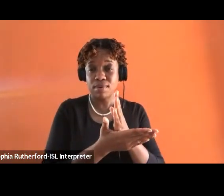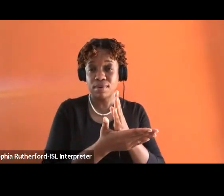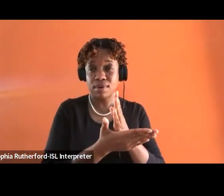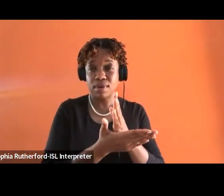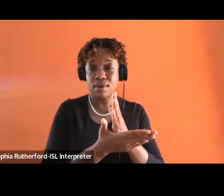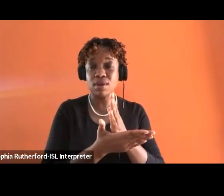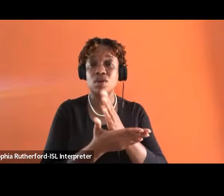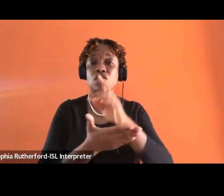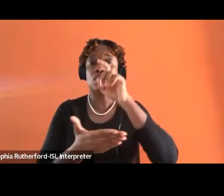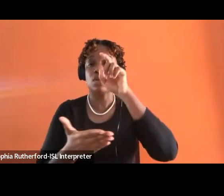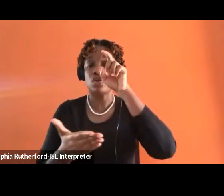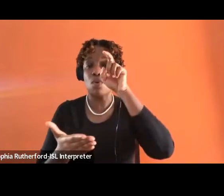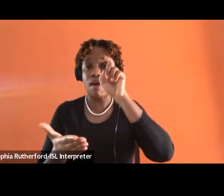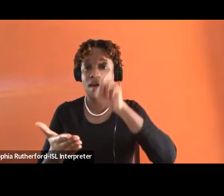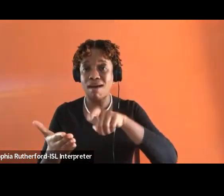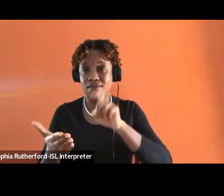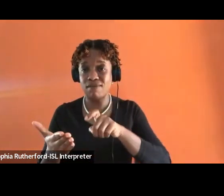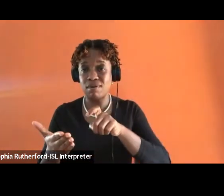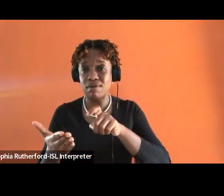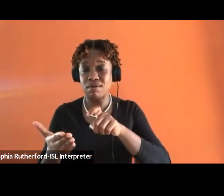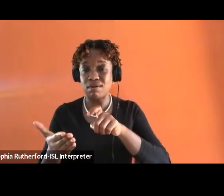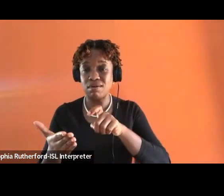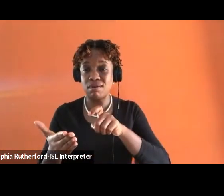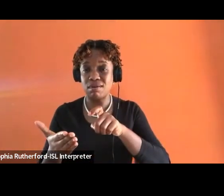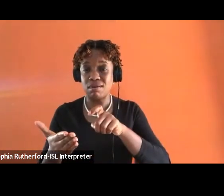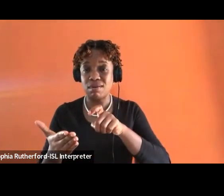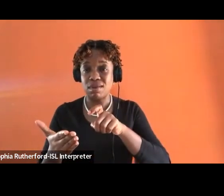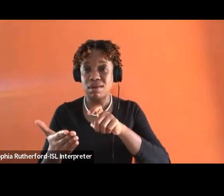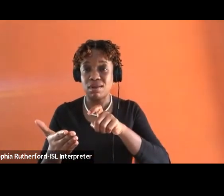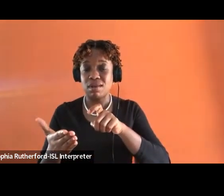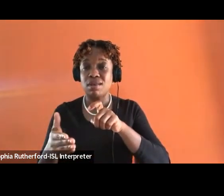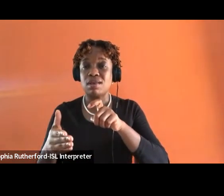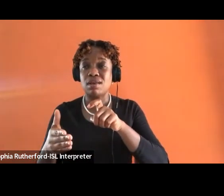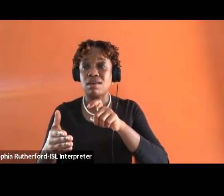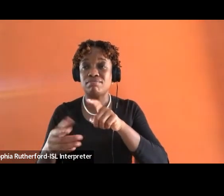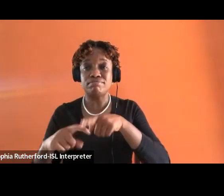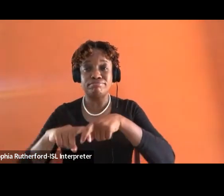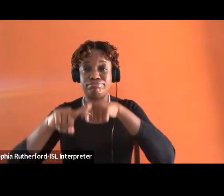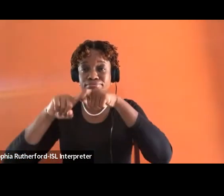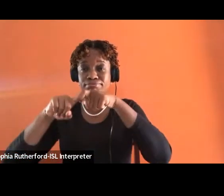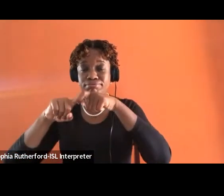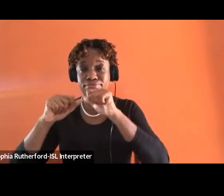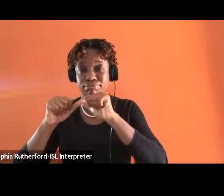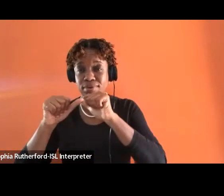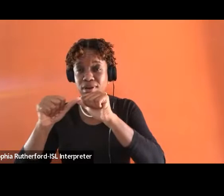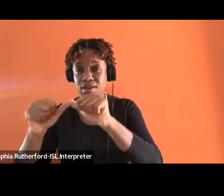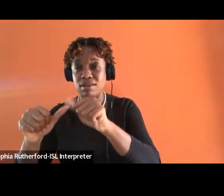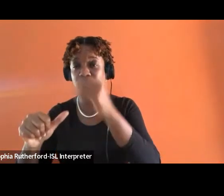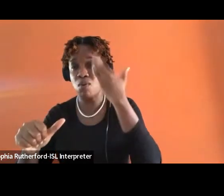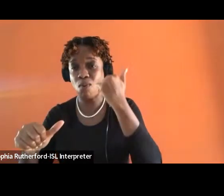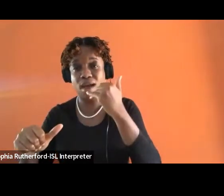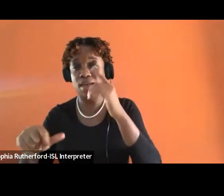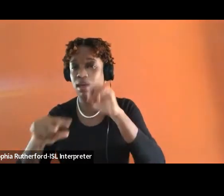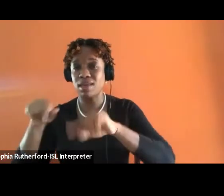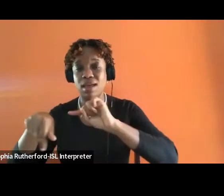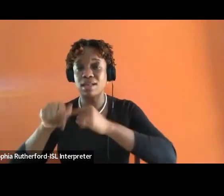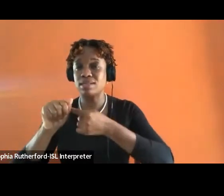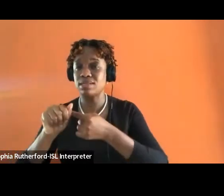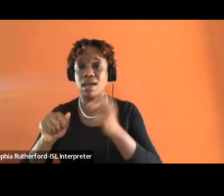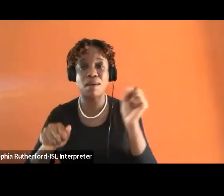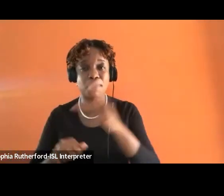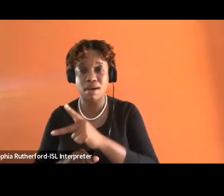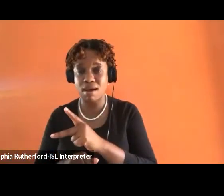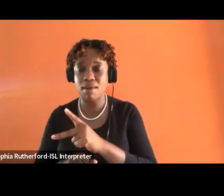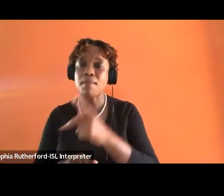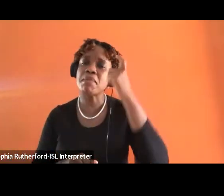stay pause because there is no starting back in whatever capacity. I remember when I was a